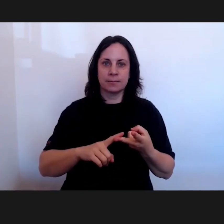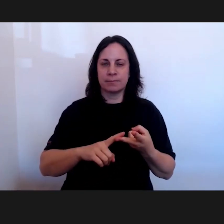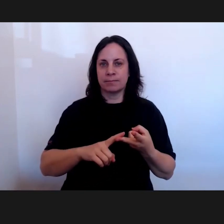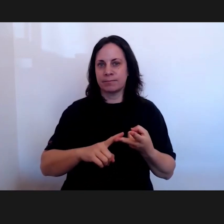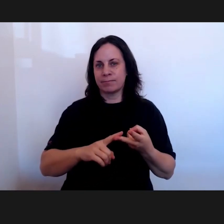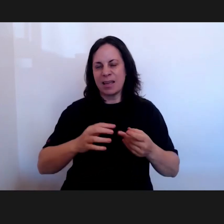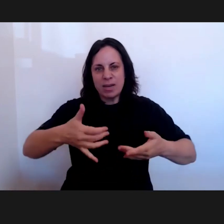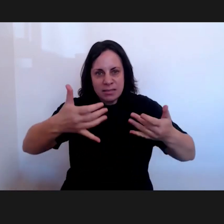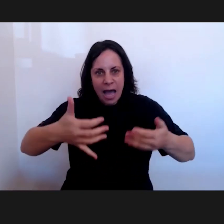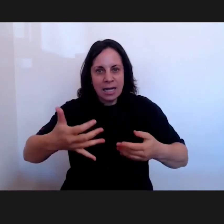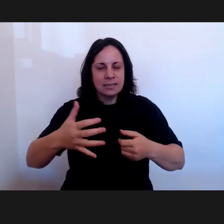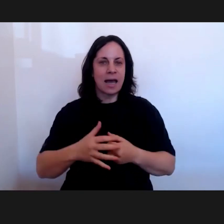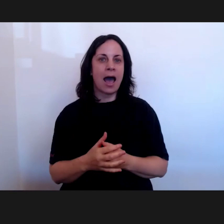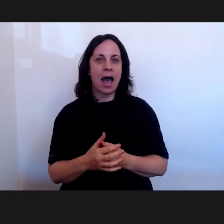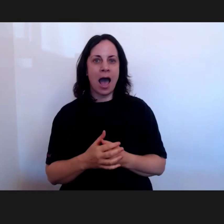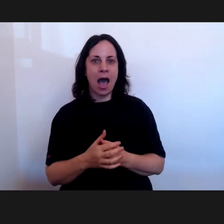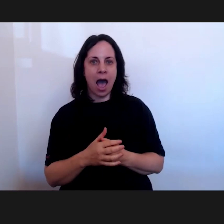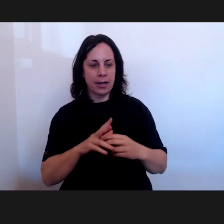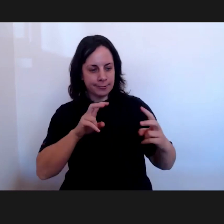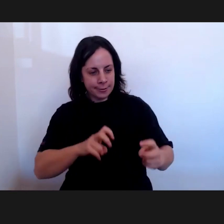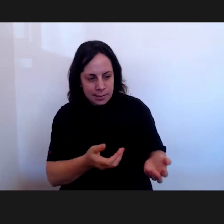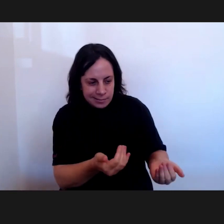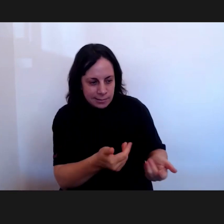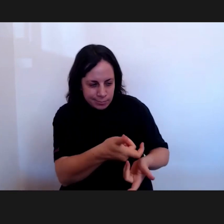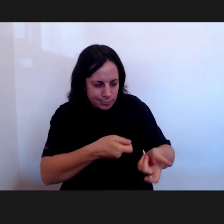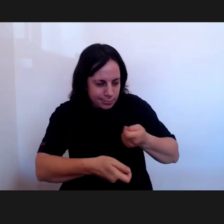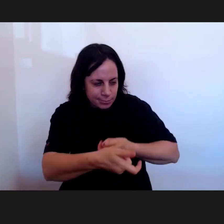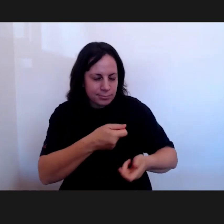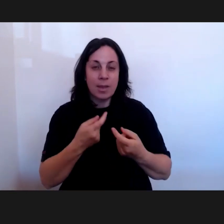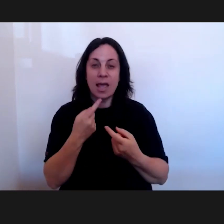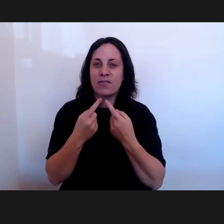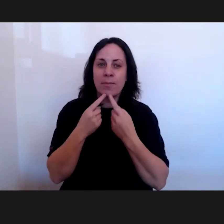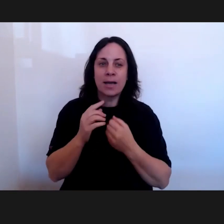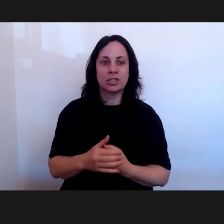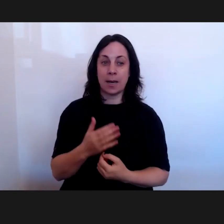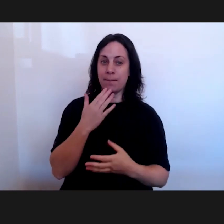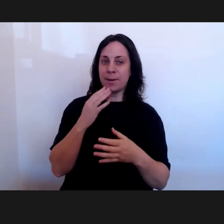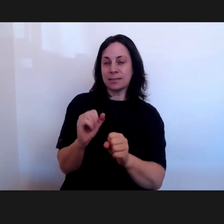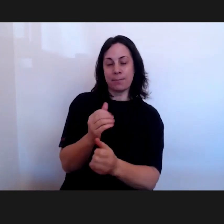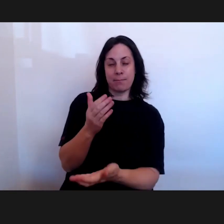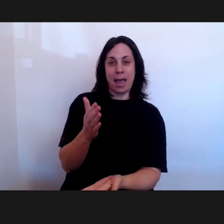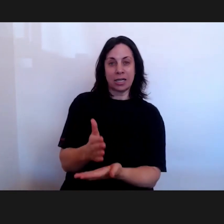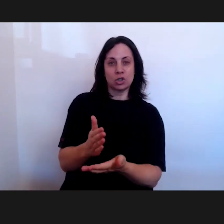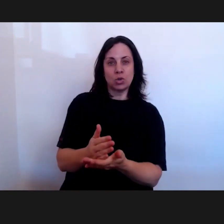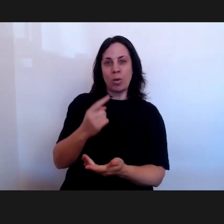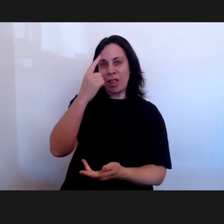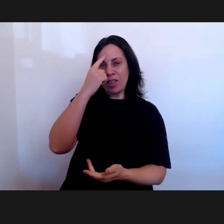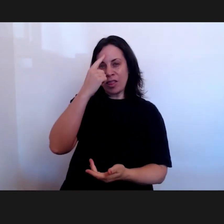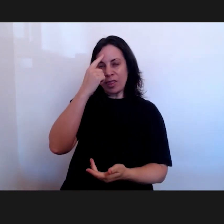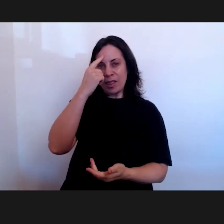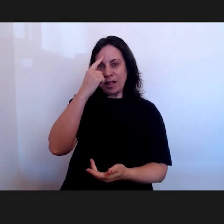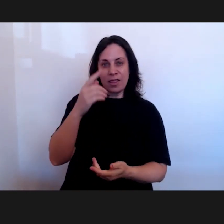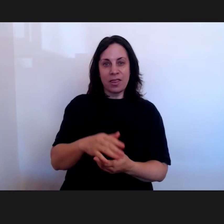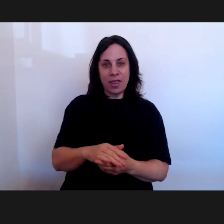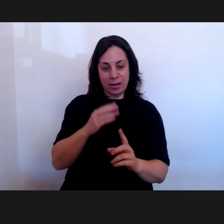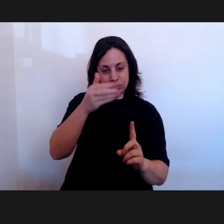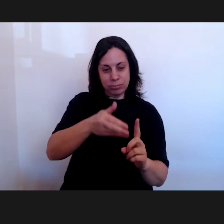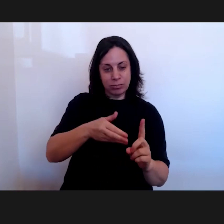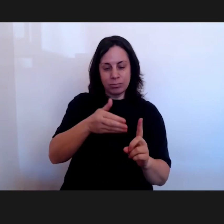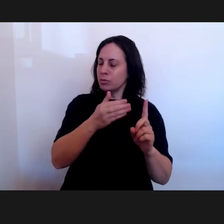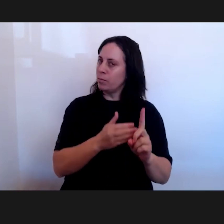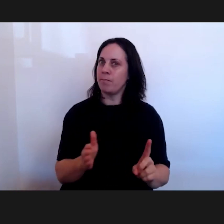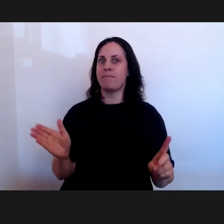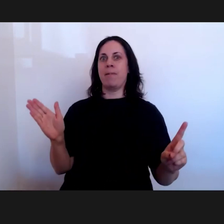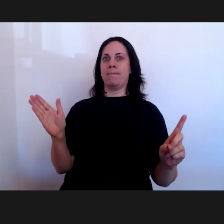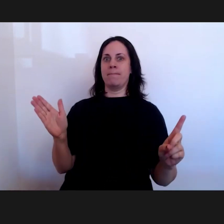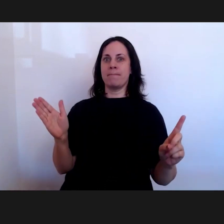research from our young people, engaging with our young people, make sure you also think of outside the box. I have seen many times that